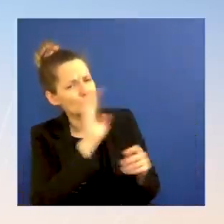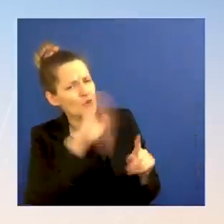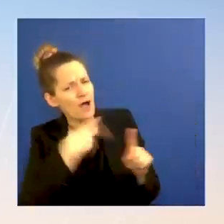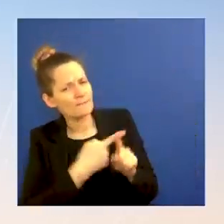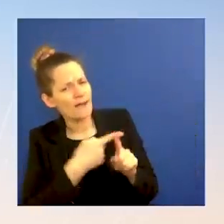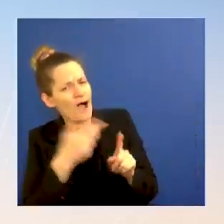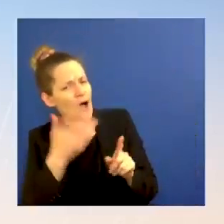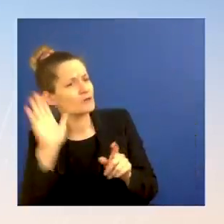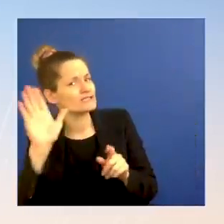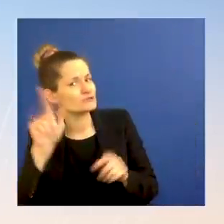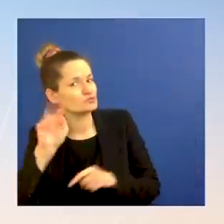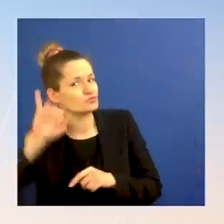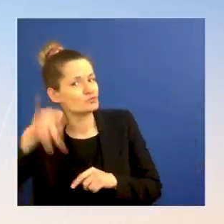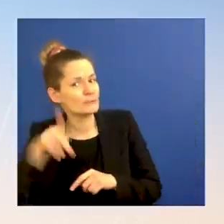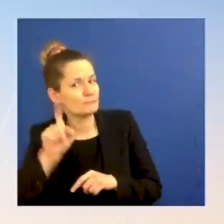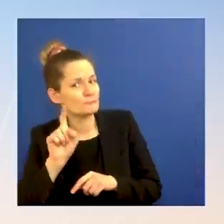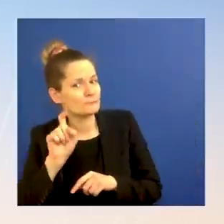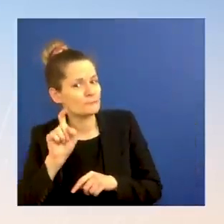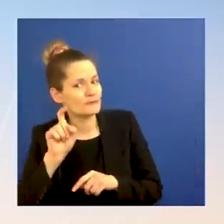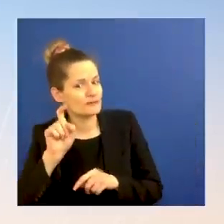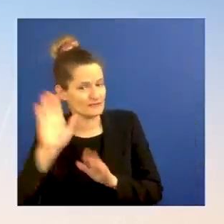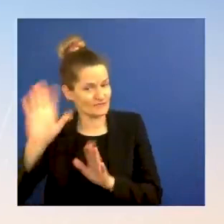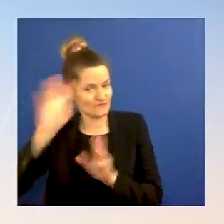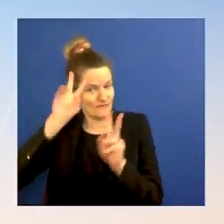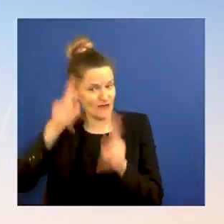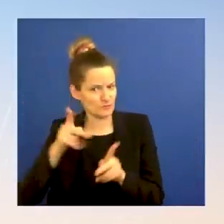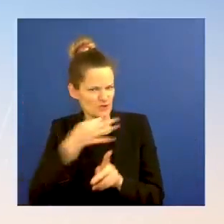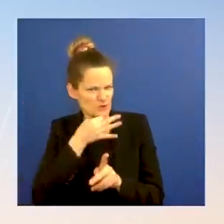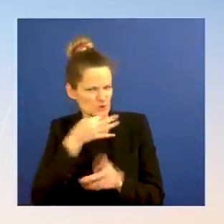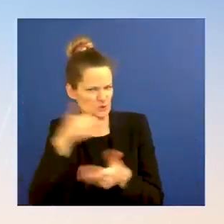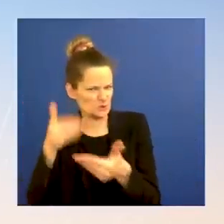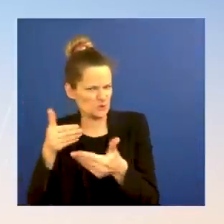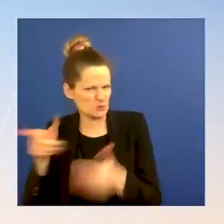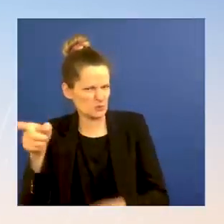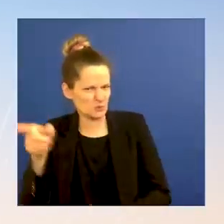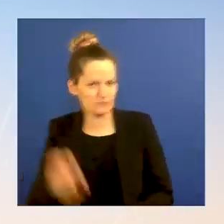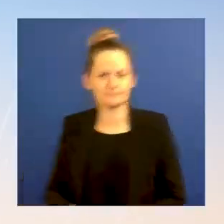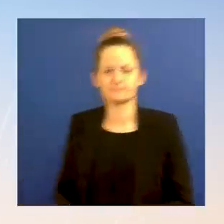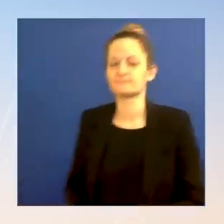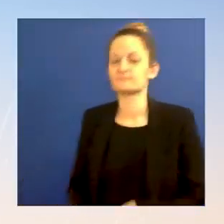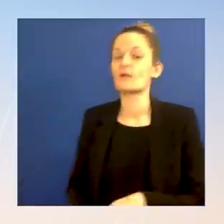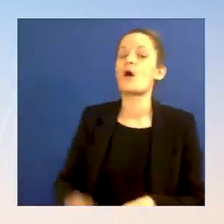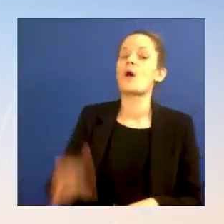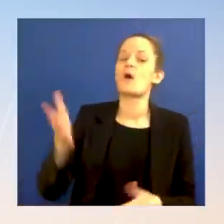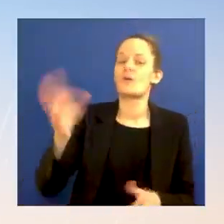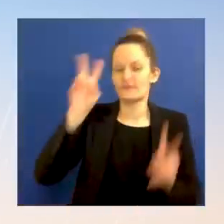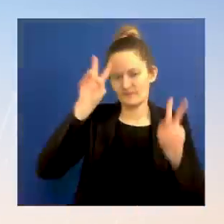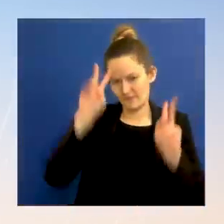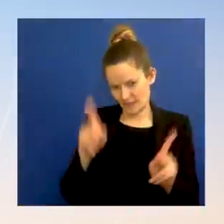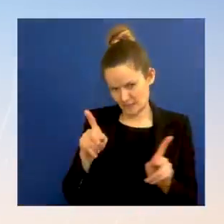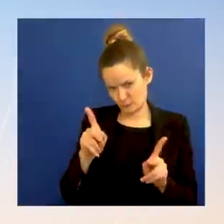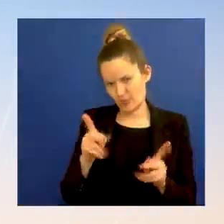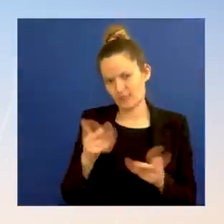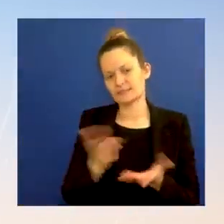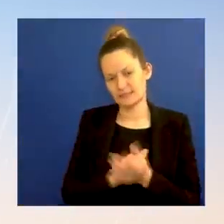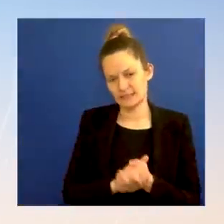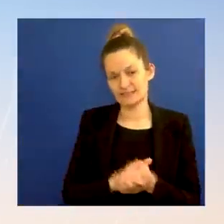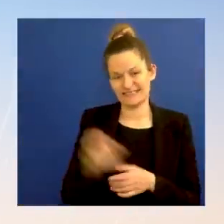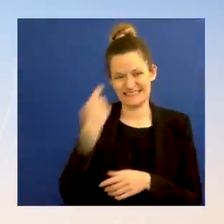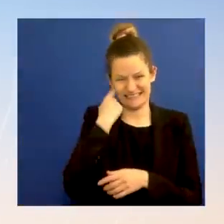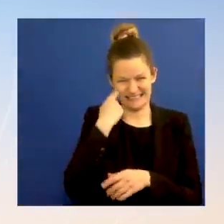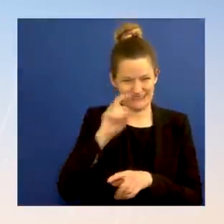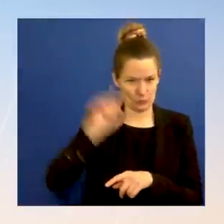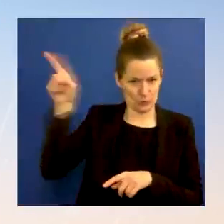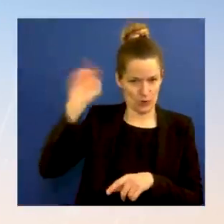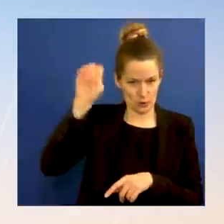Not yet, but certainly the vice president has been deeply engaged. She's obviously already made a trip to Europe. I expect there'll be more soon, but I don't have anything to report out to you at